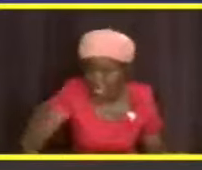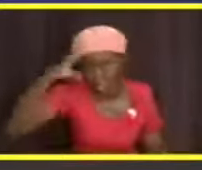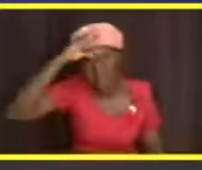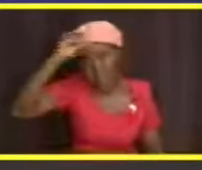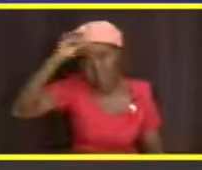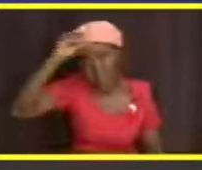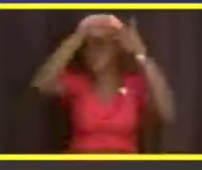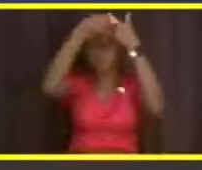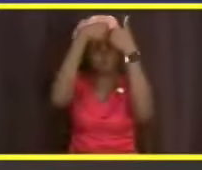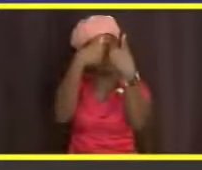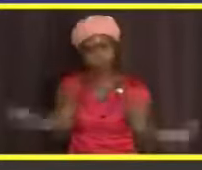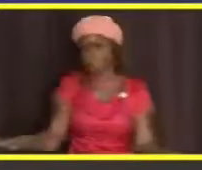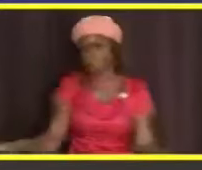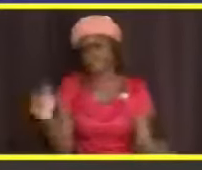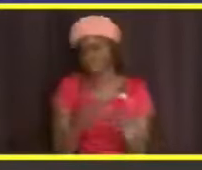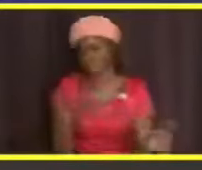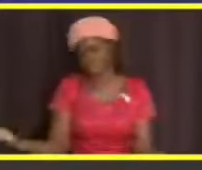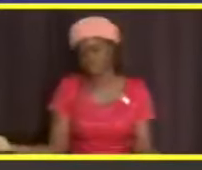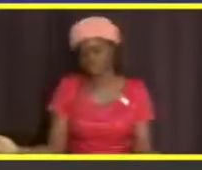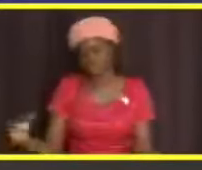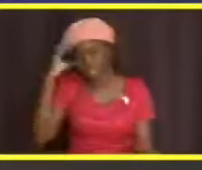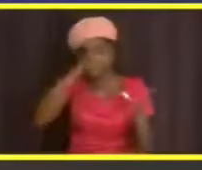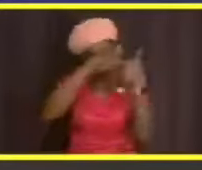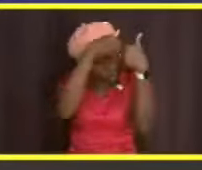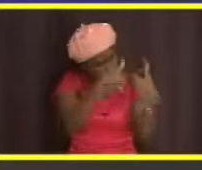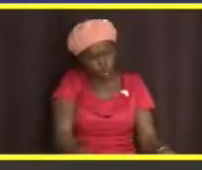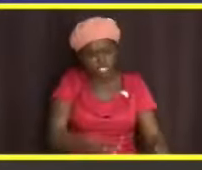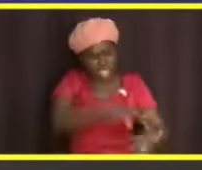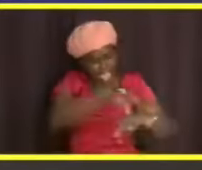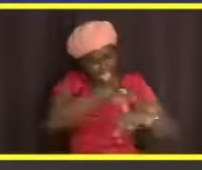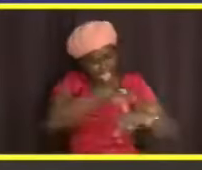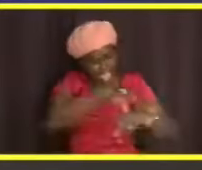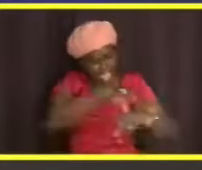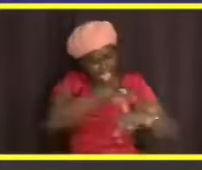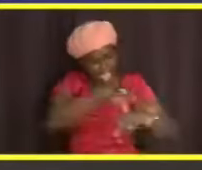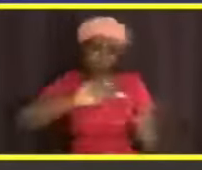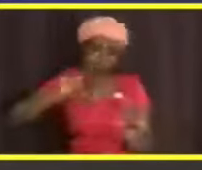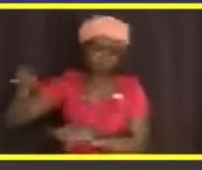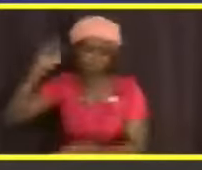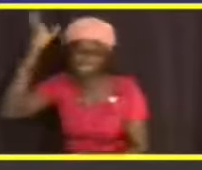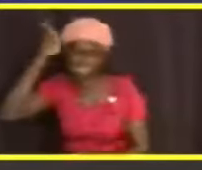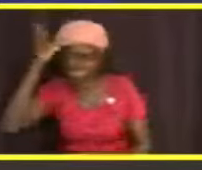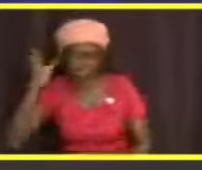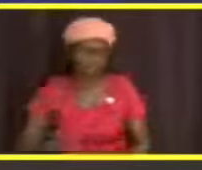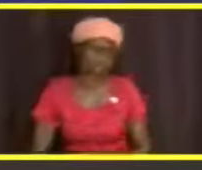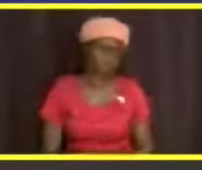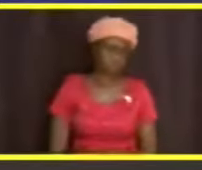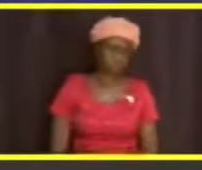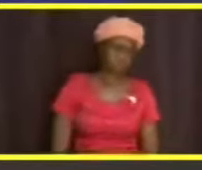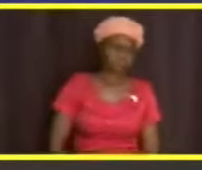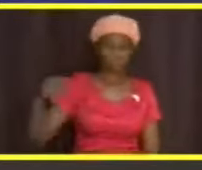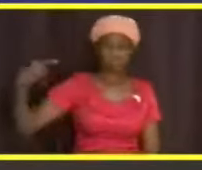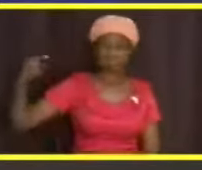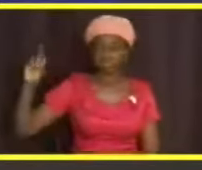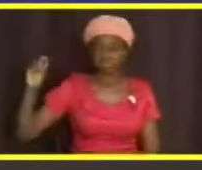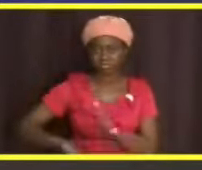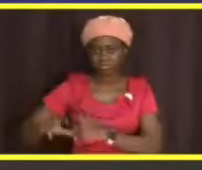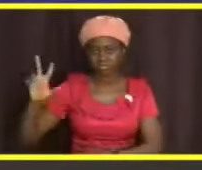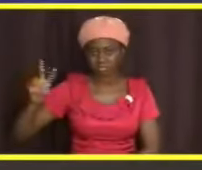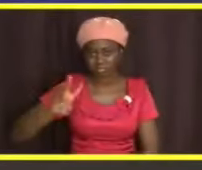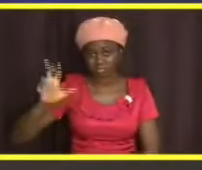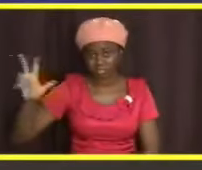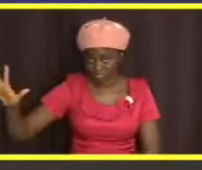He lost the earth to the devil. In Genesis chapter 3, you can read it from verse 1